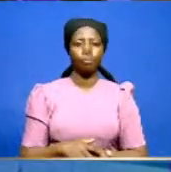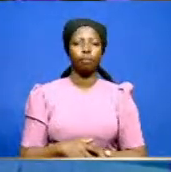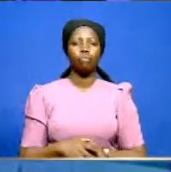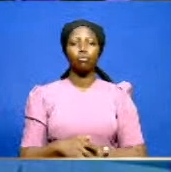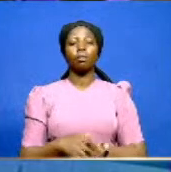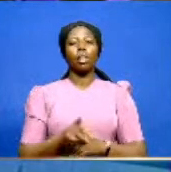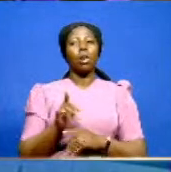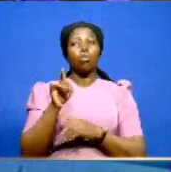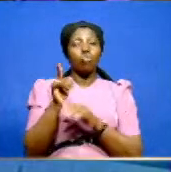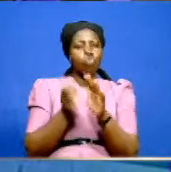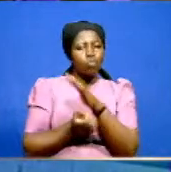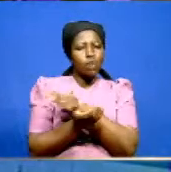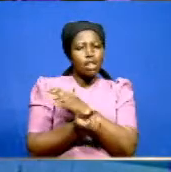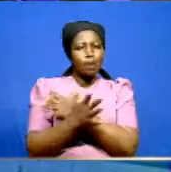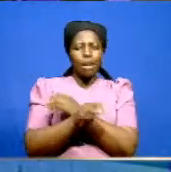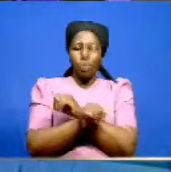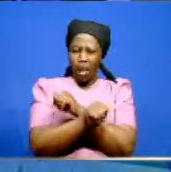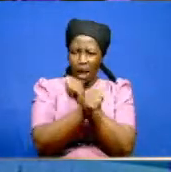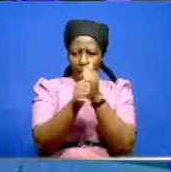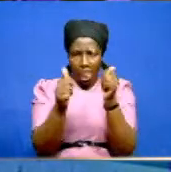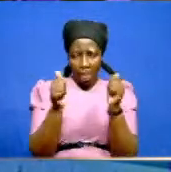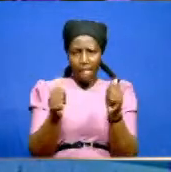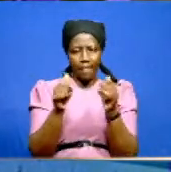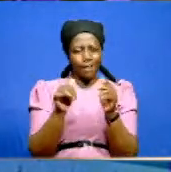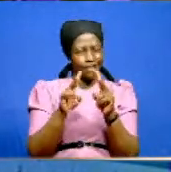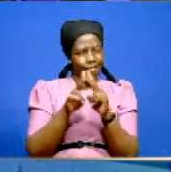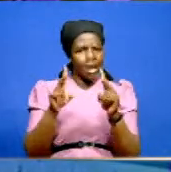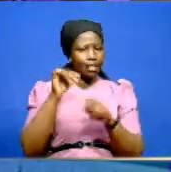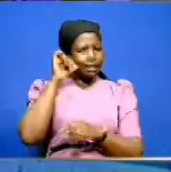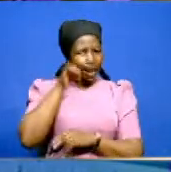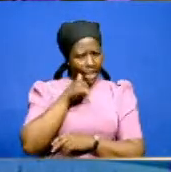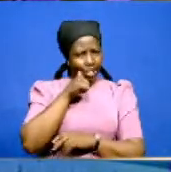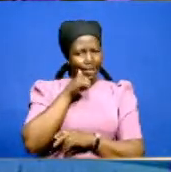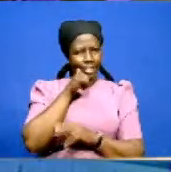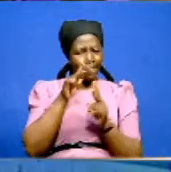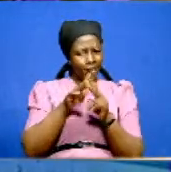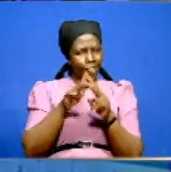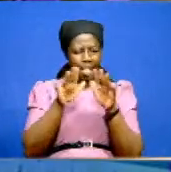You put it so well, so nice, so calm.